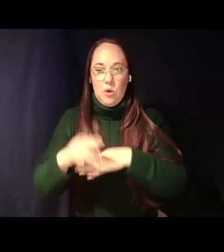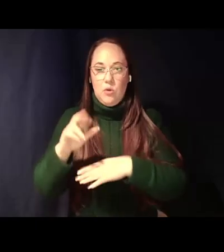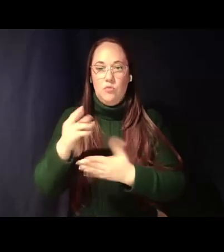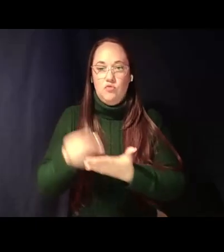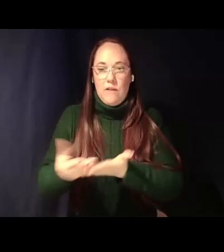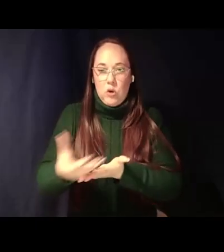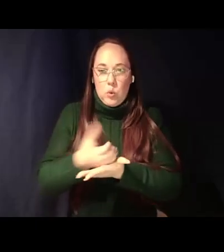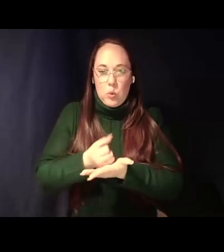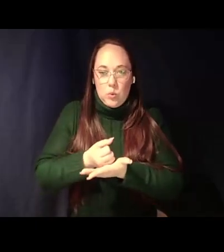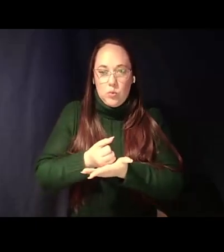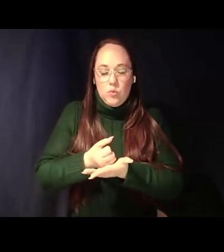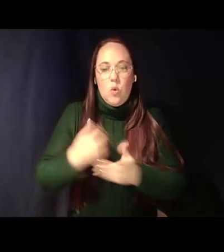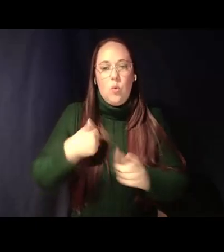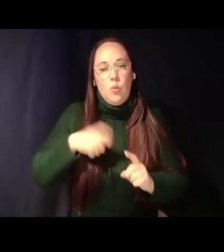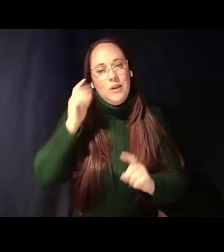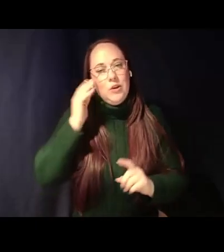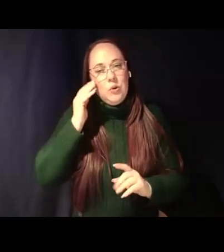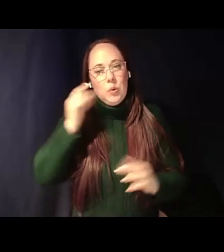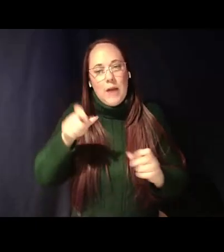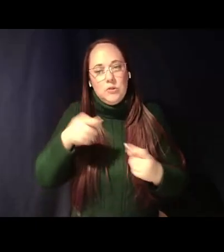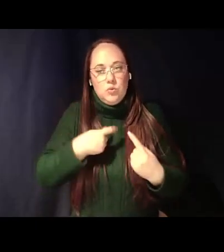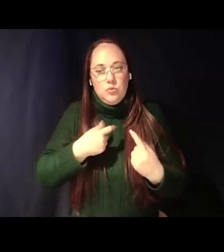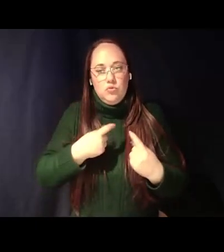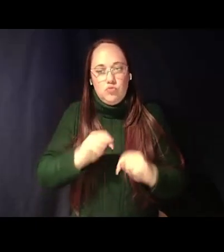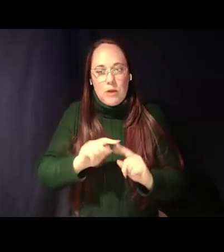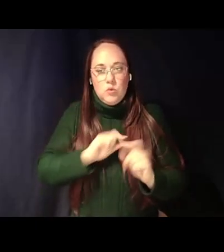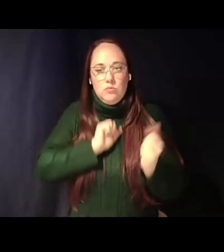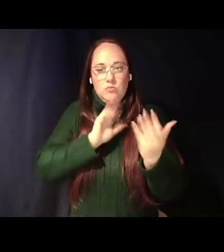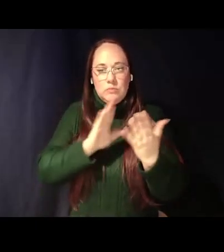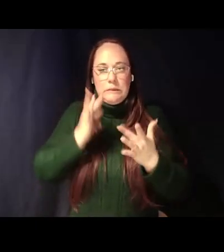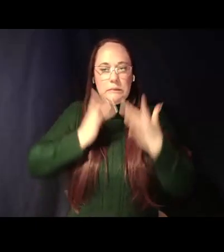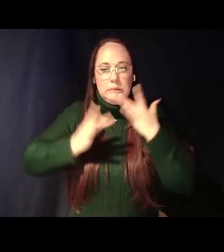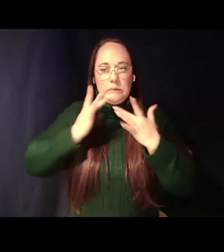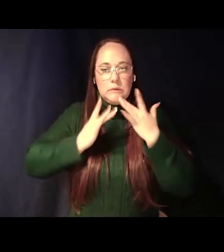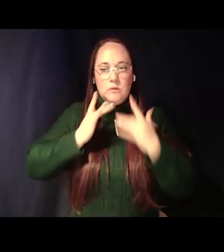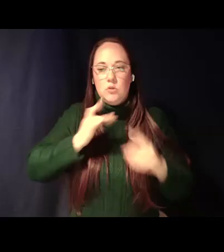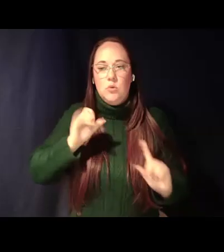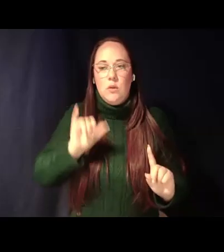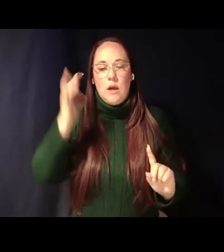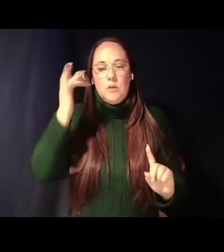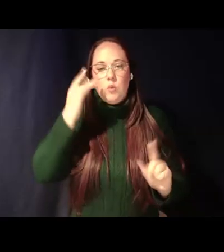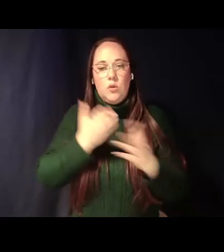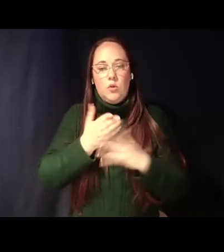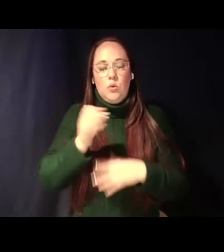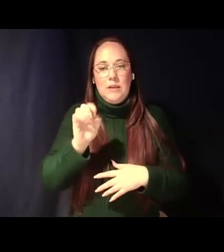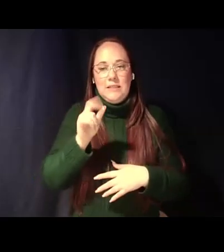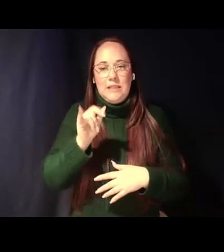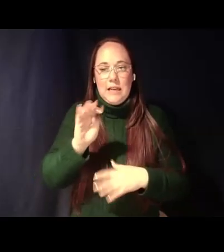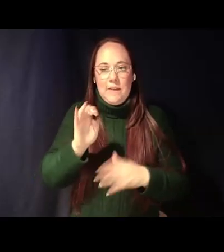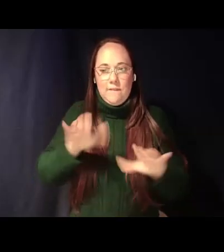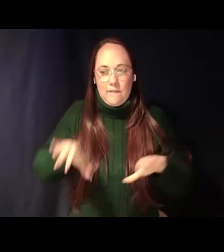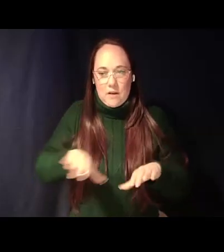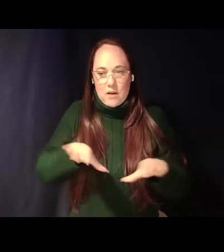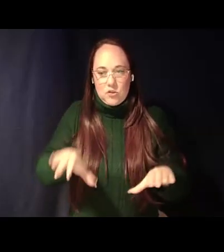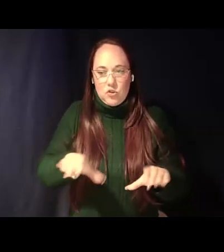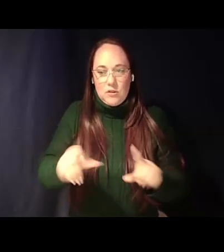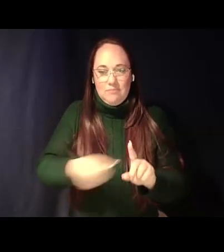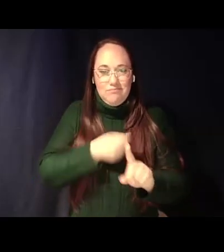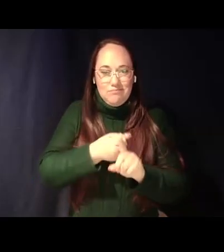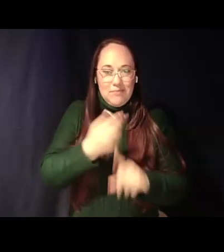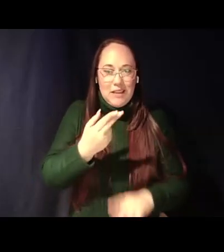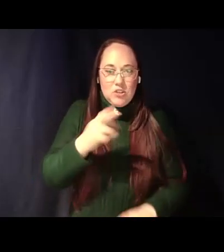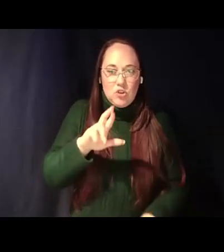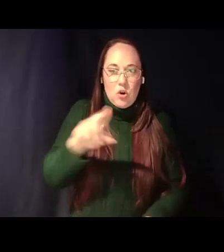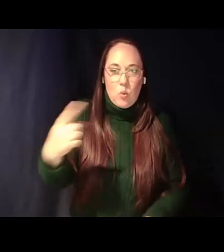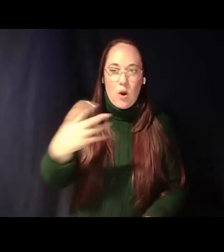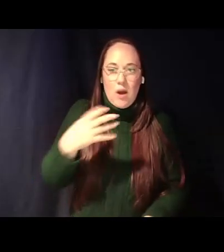to do something to try and address the shortfall. That's why through executive action, given the impacts of HR 1 and the